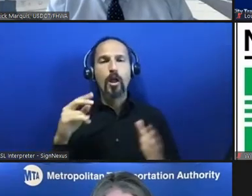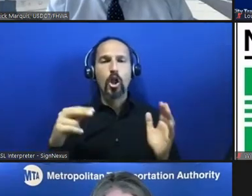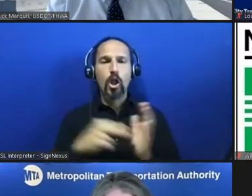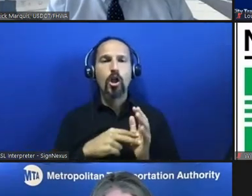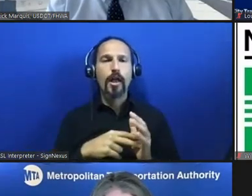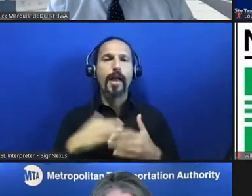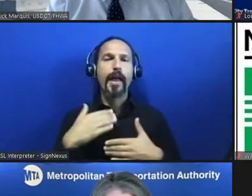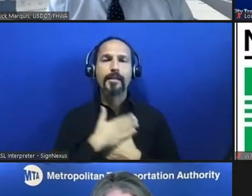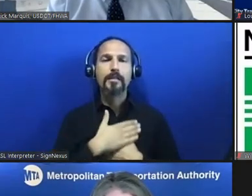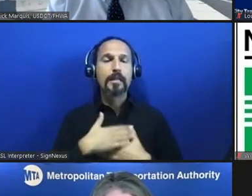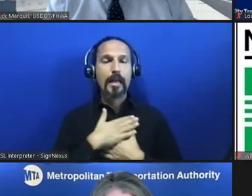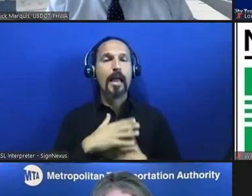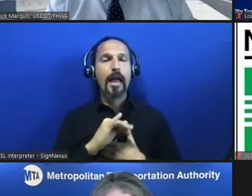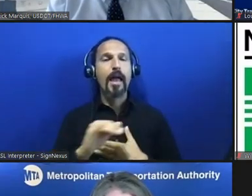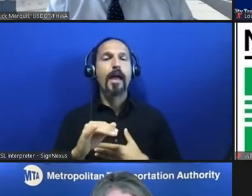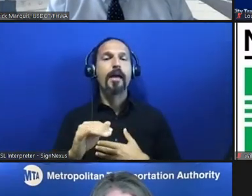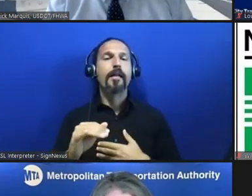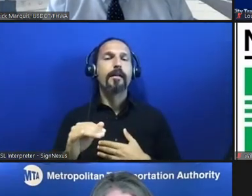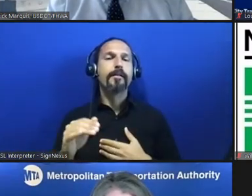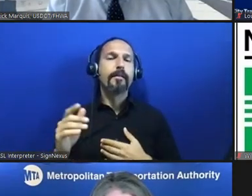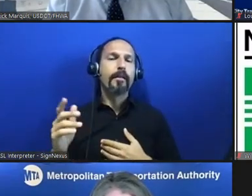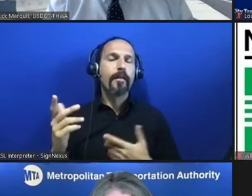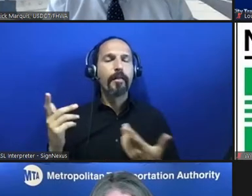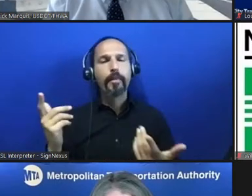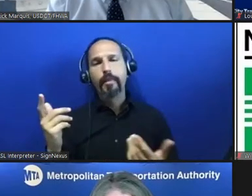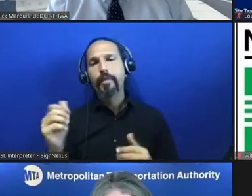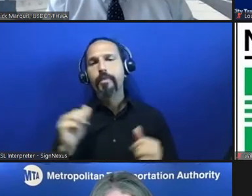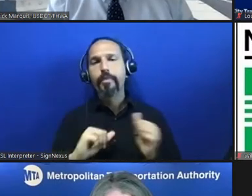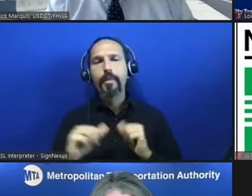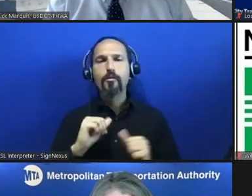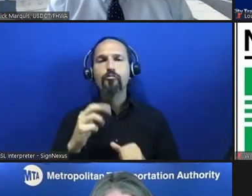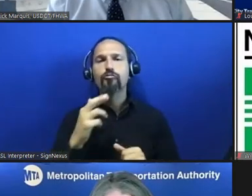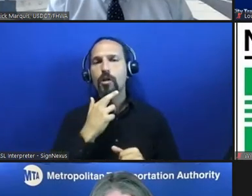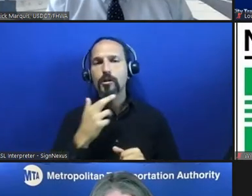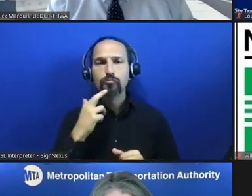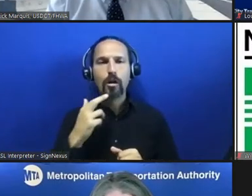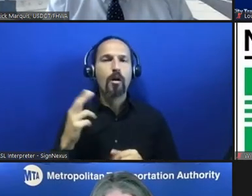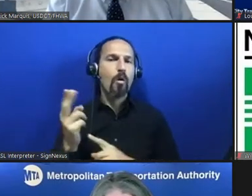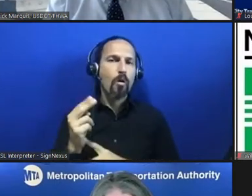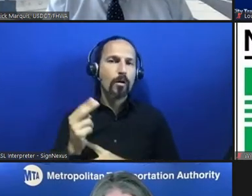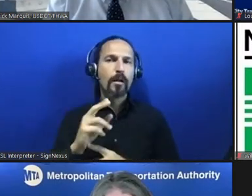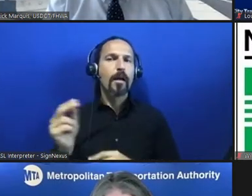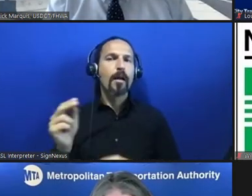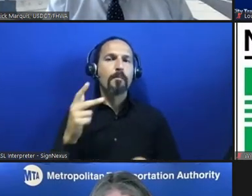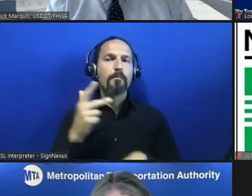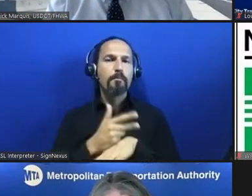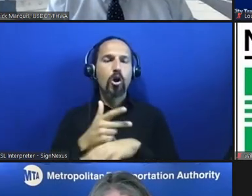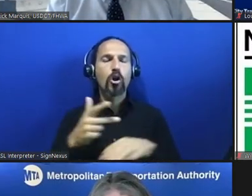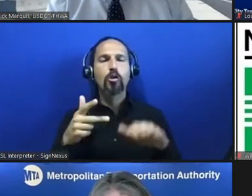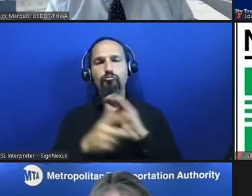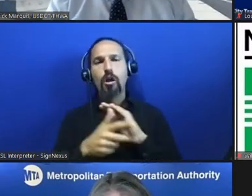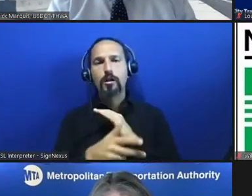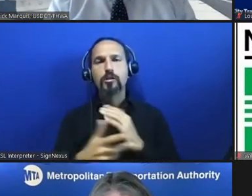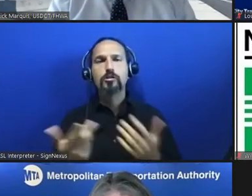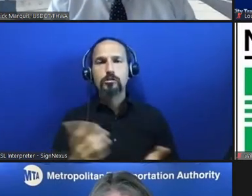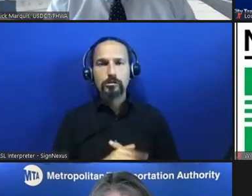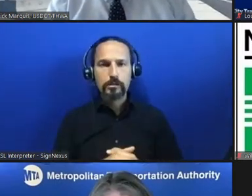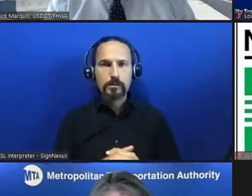at entertainment Hospitality theater restaurants hotels health care and parking garages